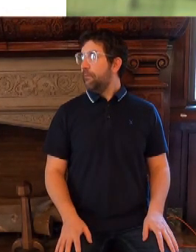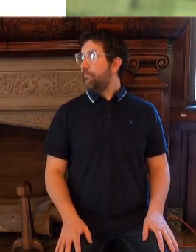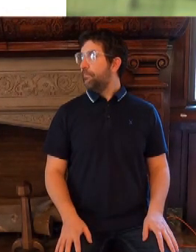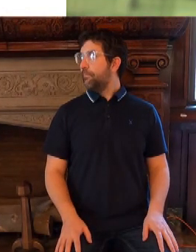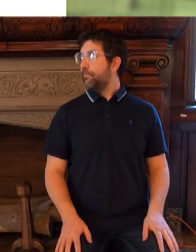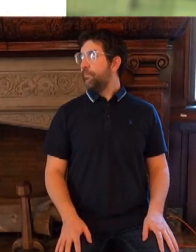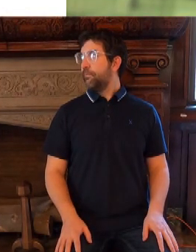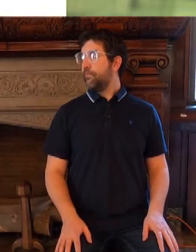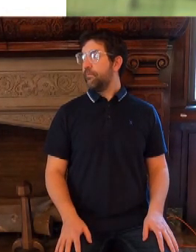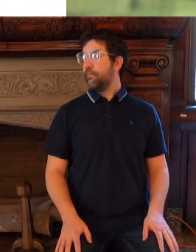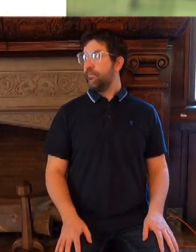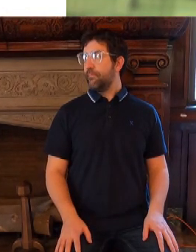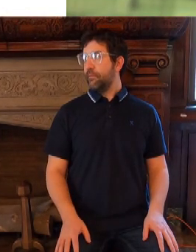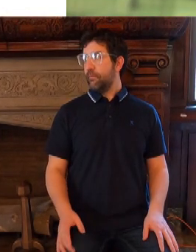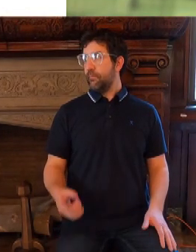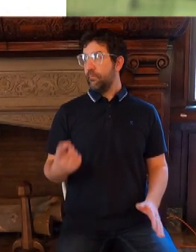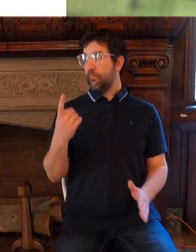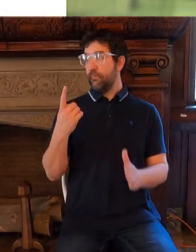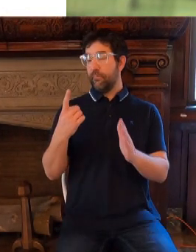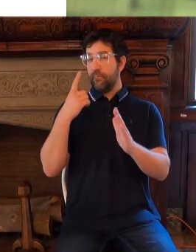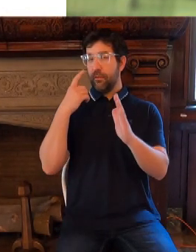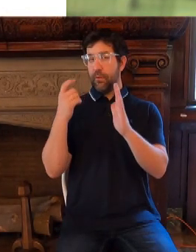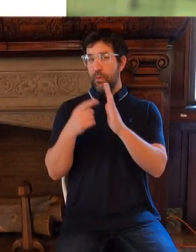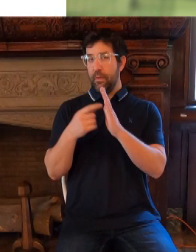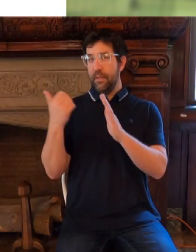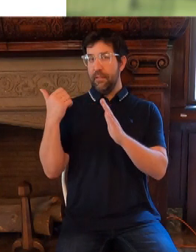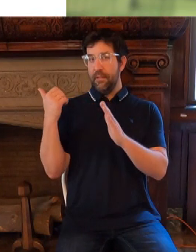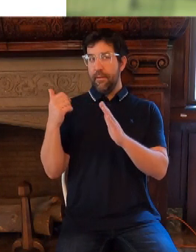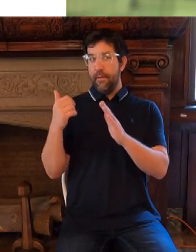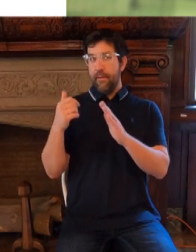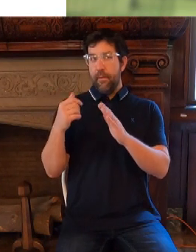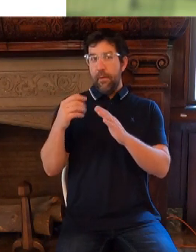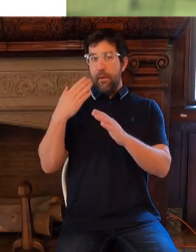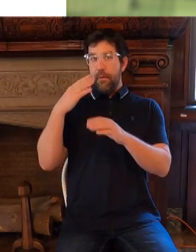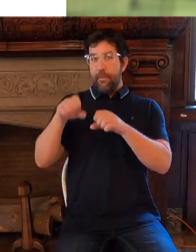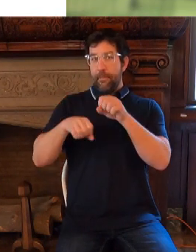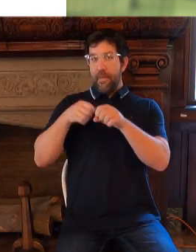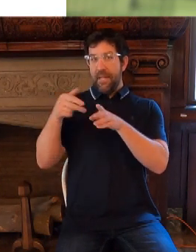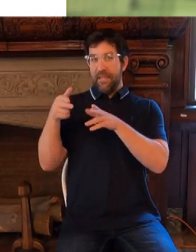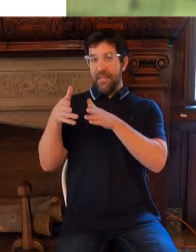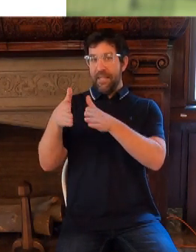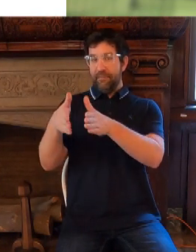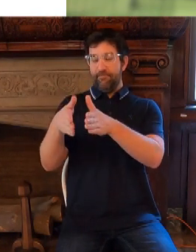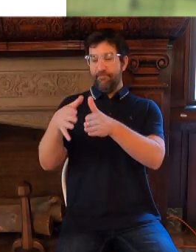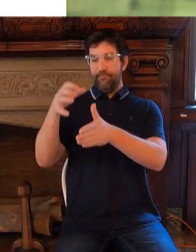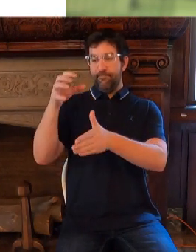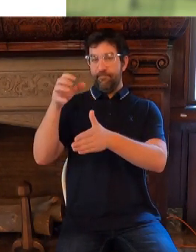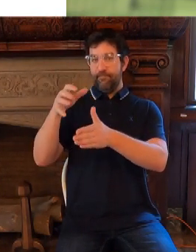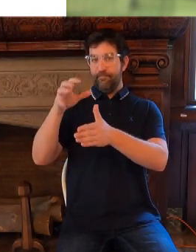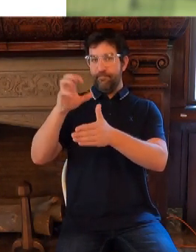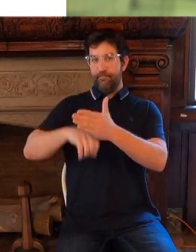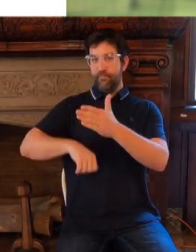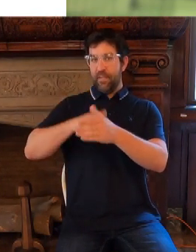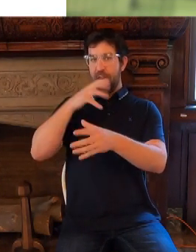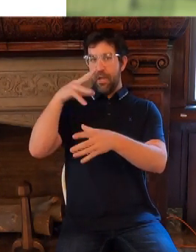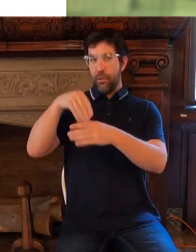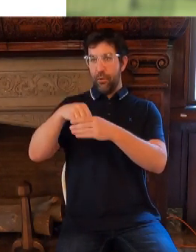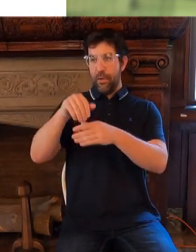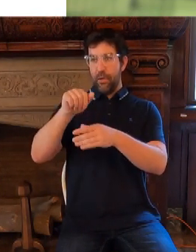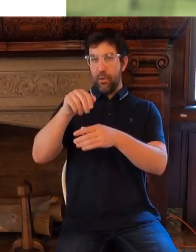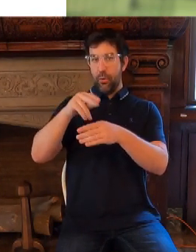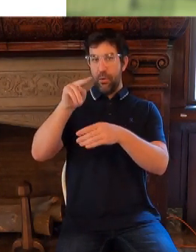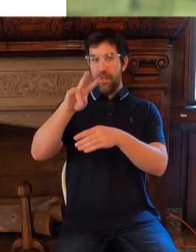One thing you may have noticed on the exhibits is the exclusion of a bike lane. We are not proposing a bike lane along North